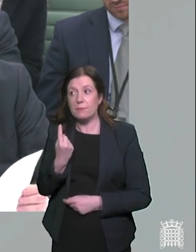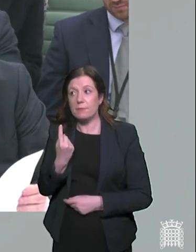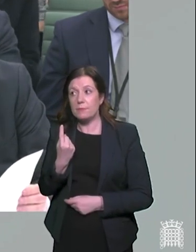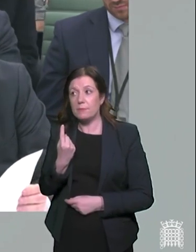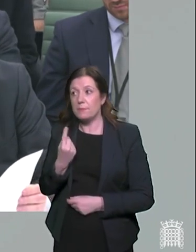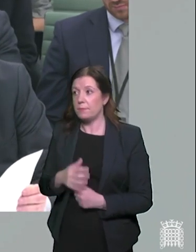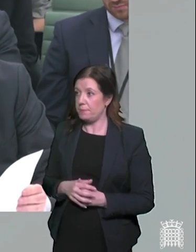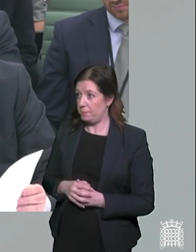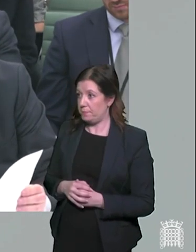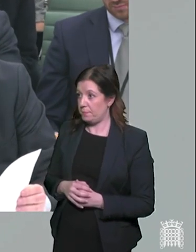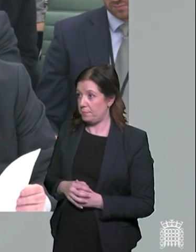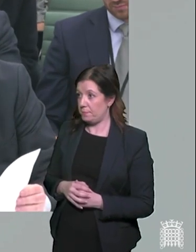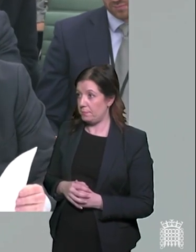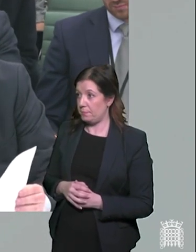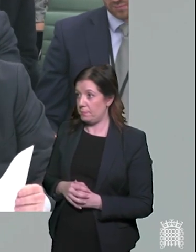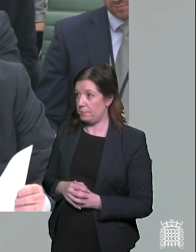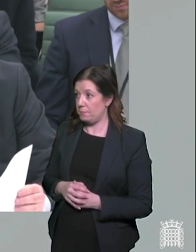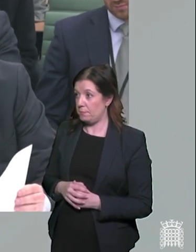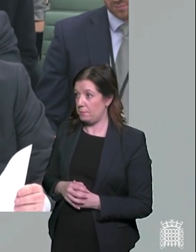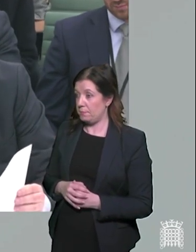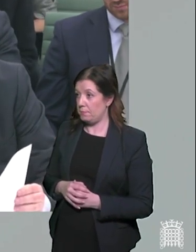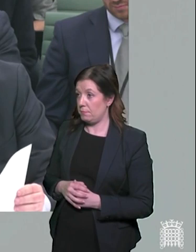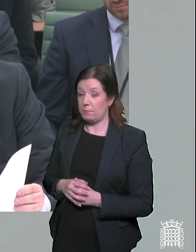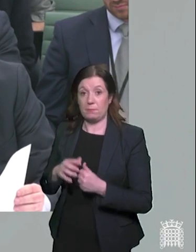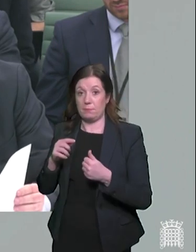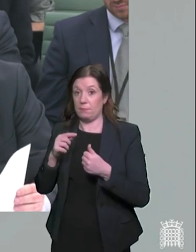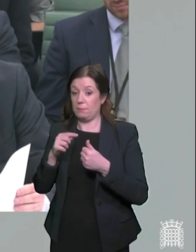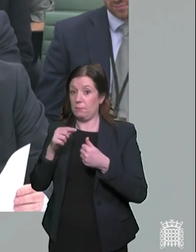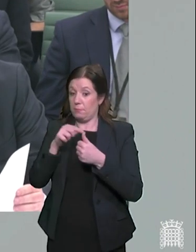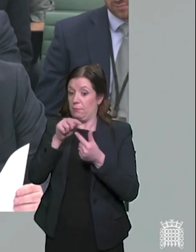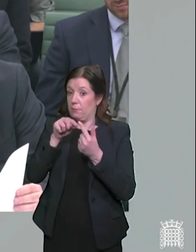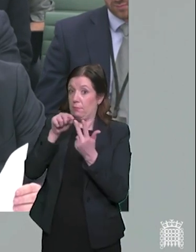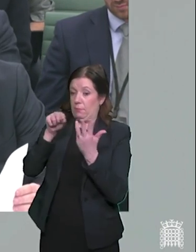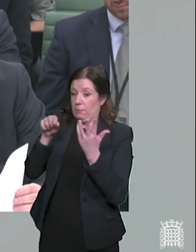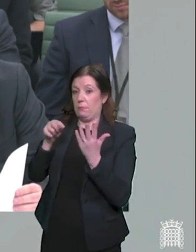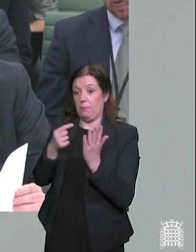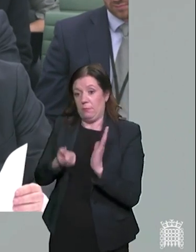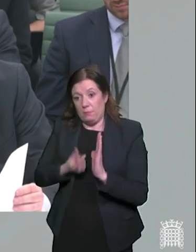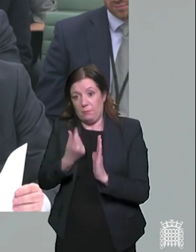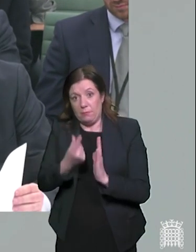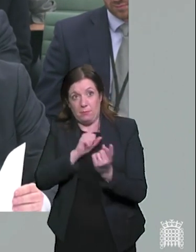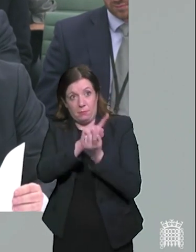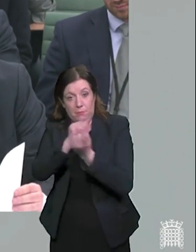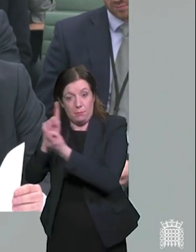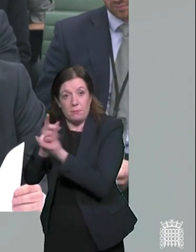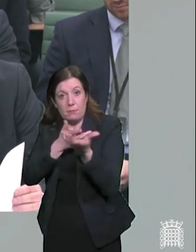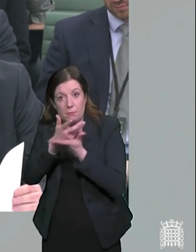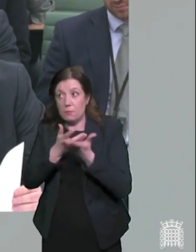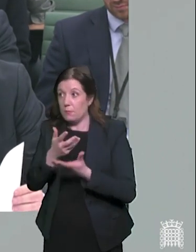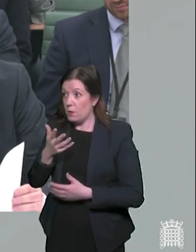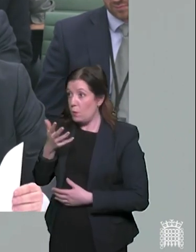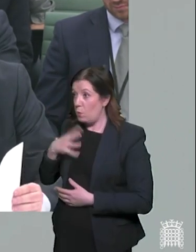were more than one, and it was indeed on more than one occasion. And so, would it be